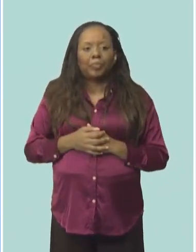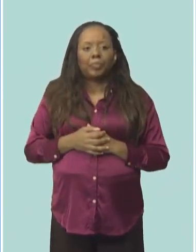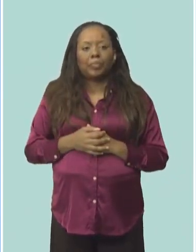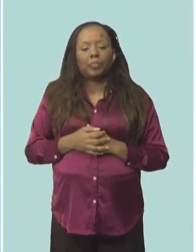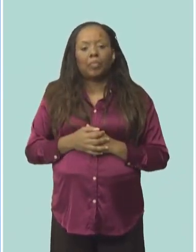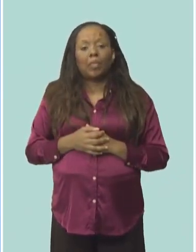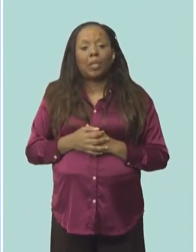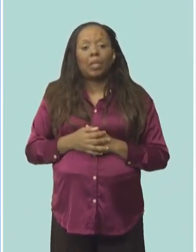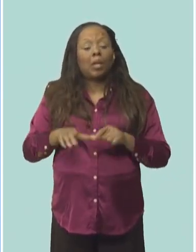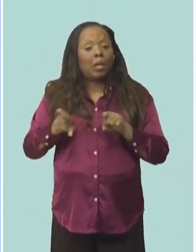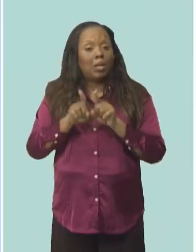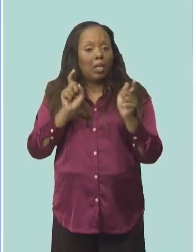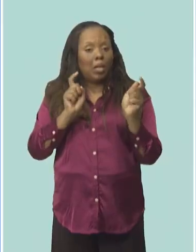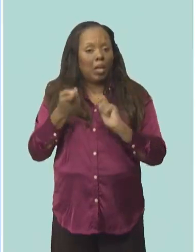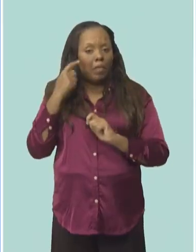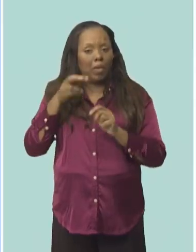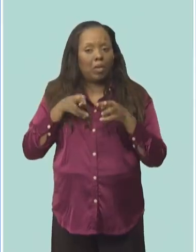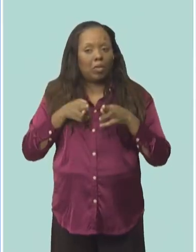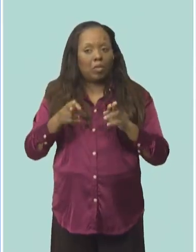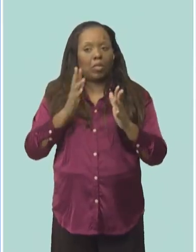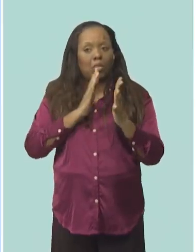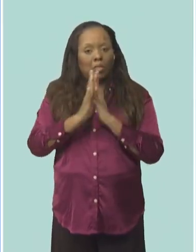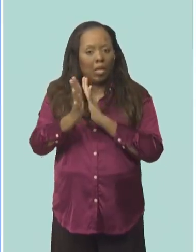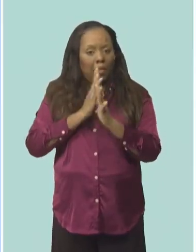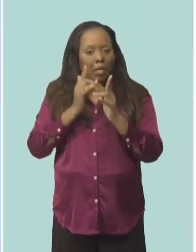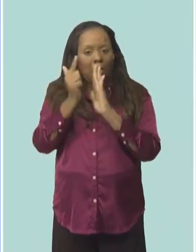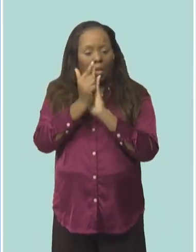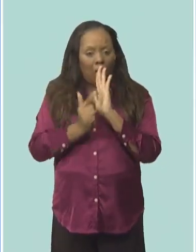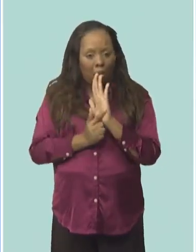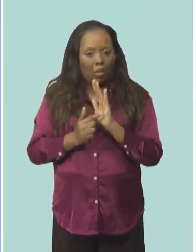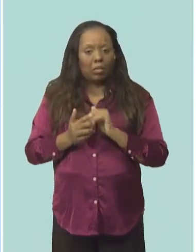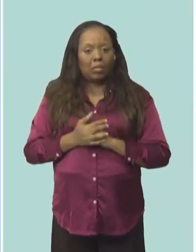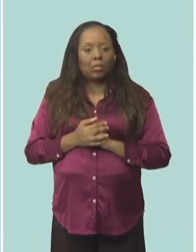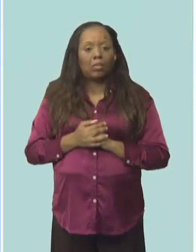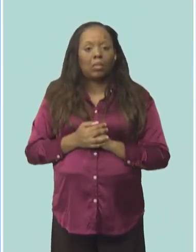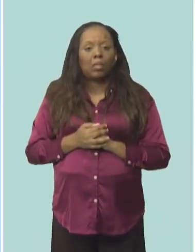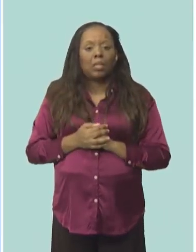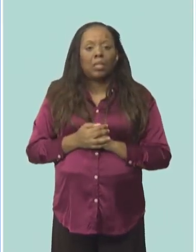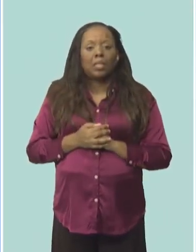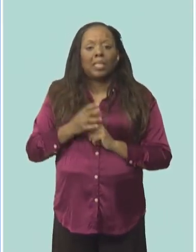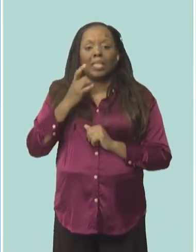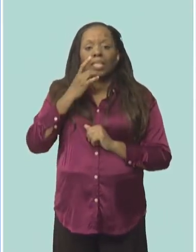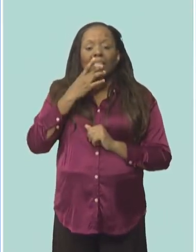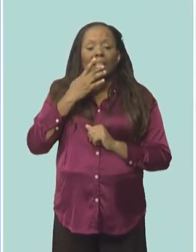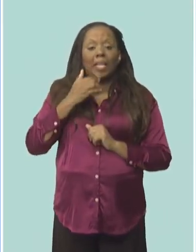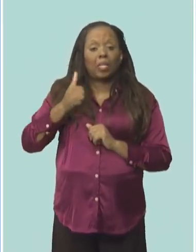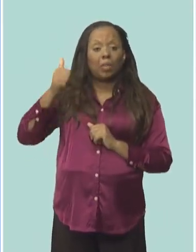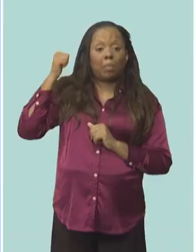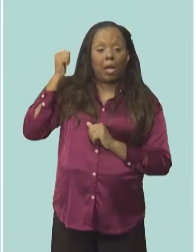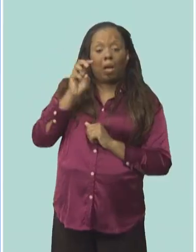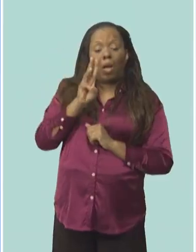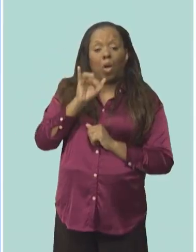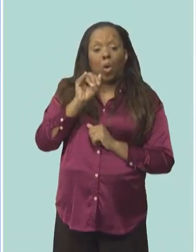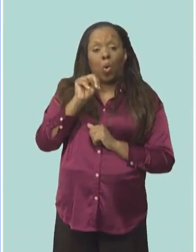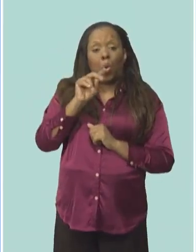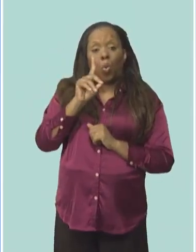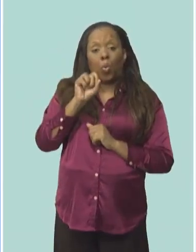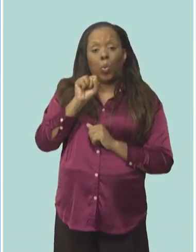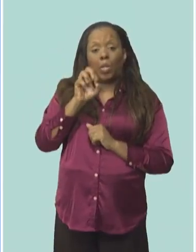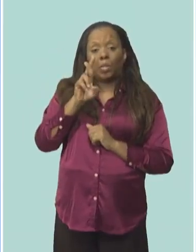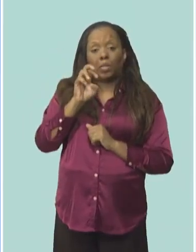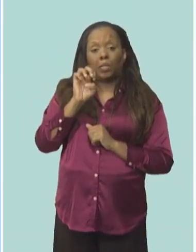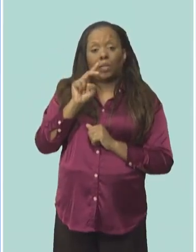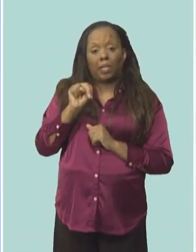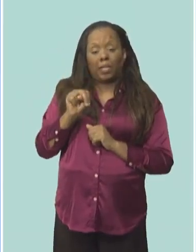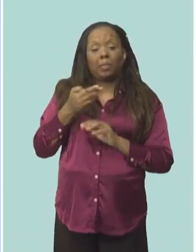an amendment to the road traffic regulations by changing the visible light transmission of the rear windscreen from 70%